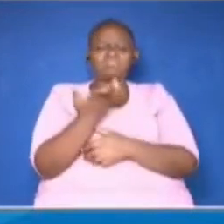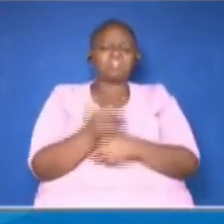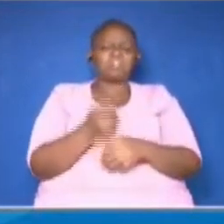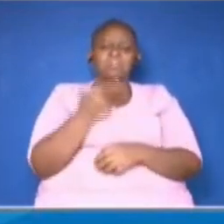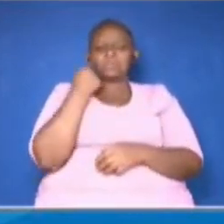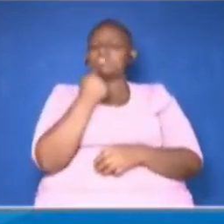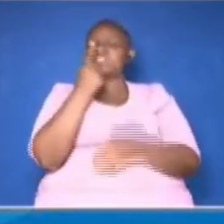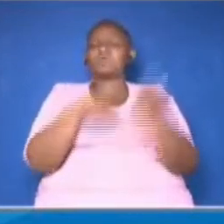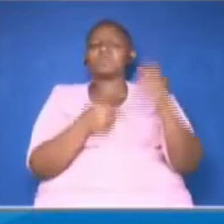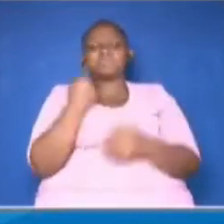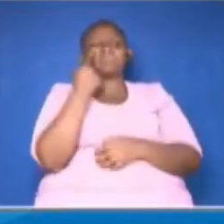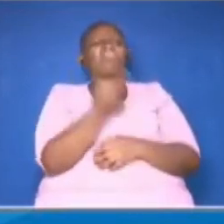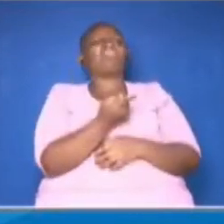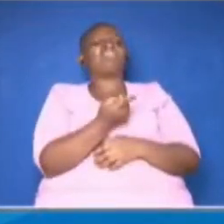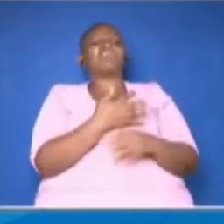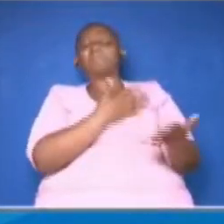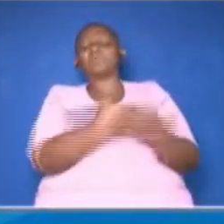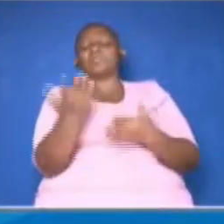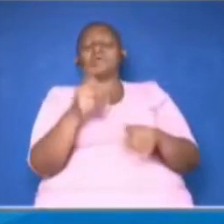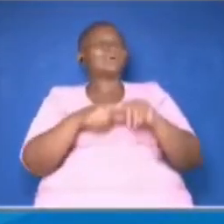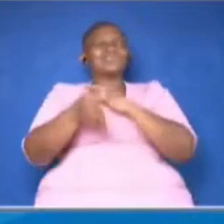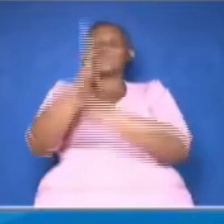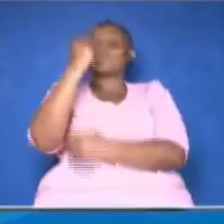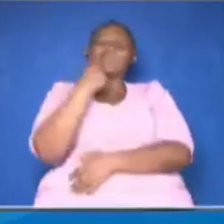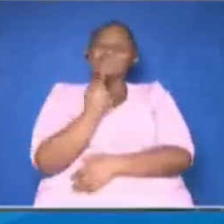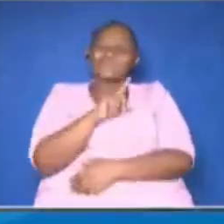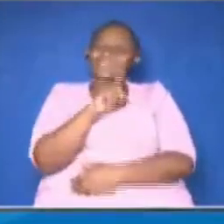But Mungu ni nani?